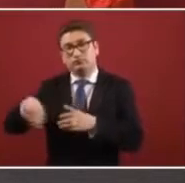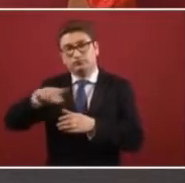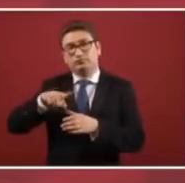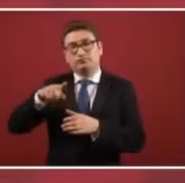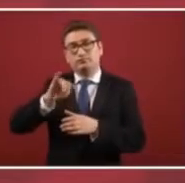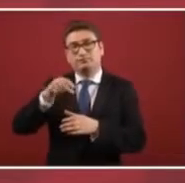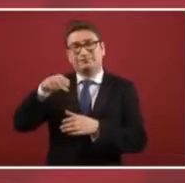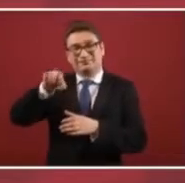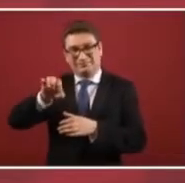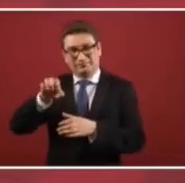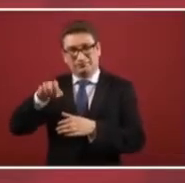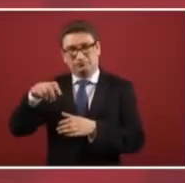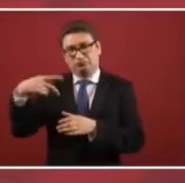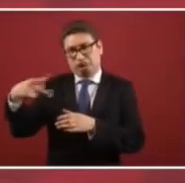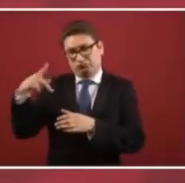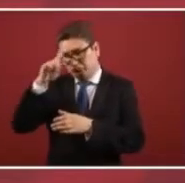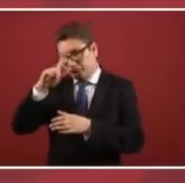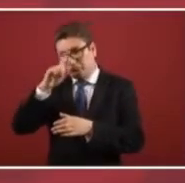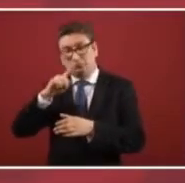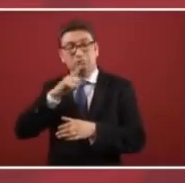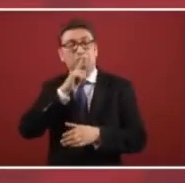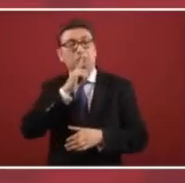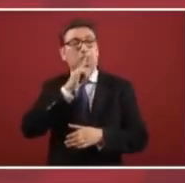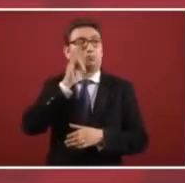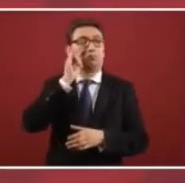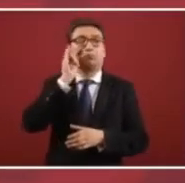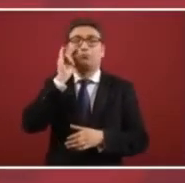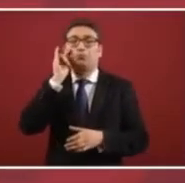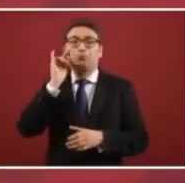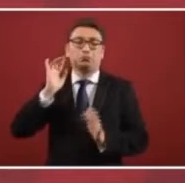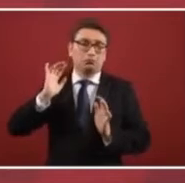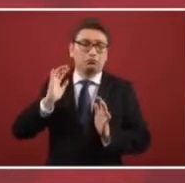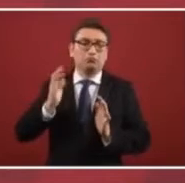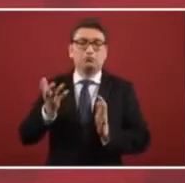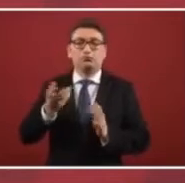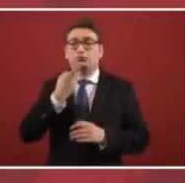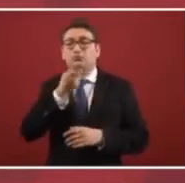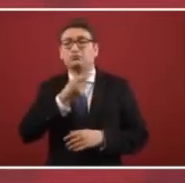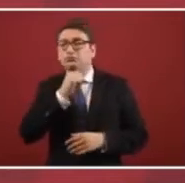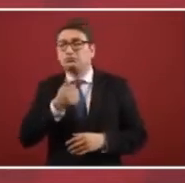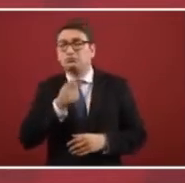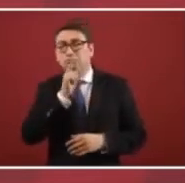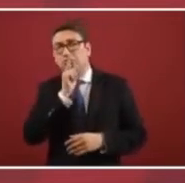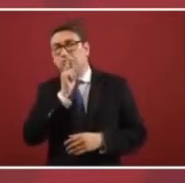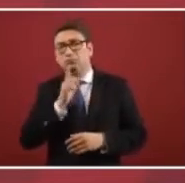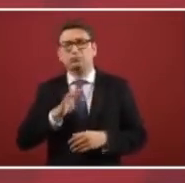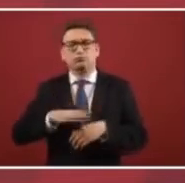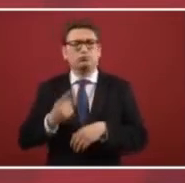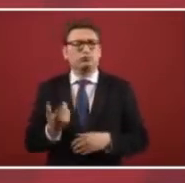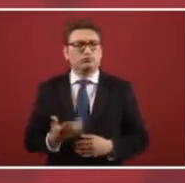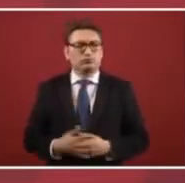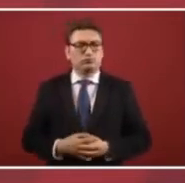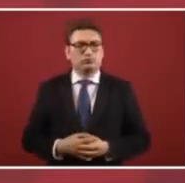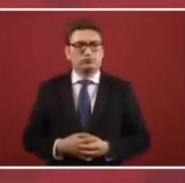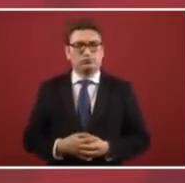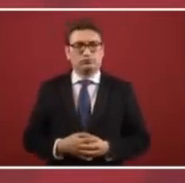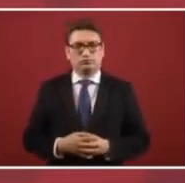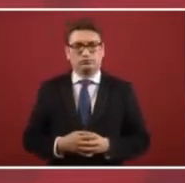of the INE at that time, they turned their face the other way and didn't pay